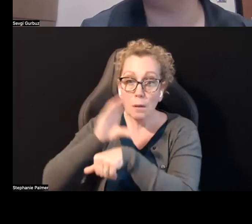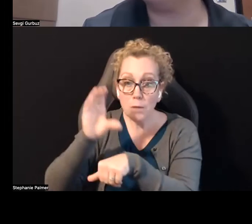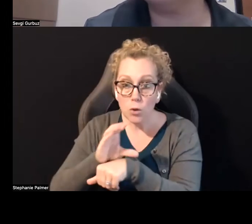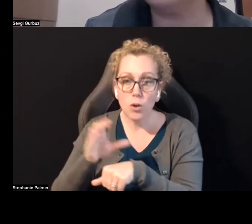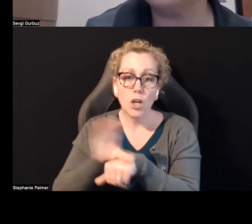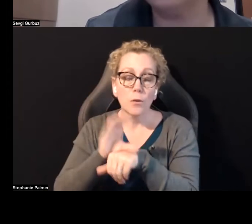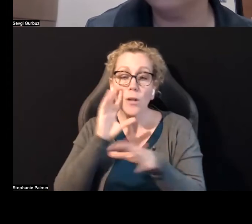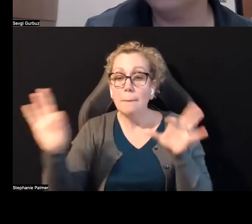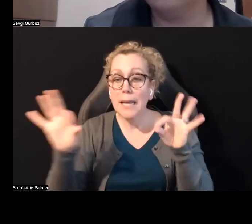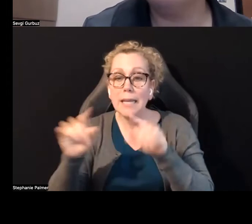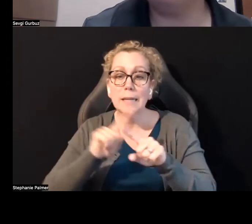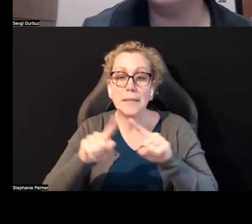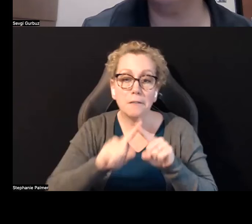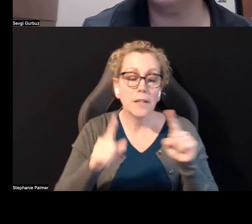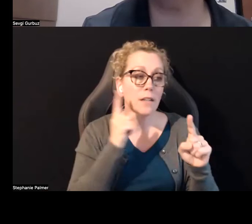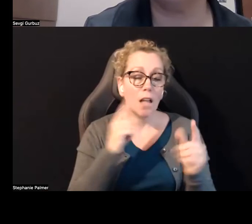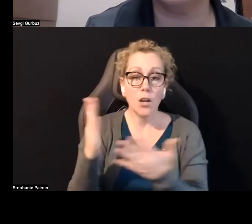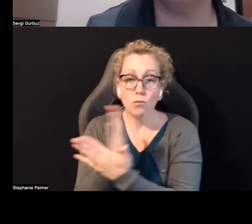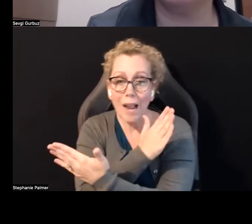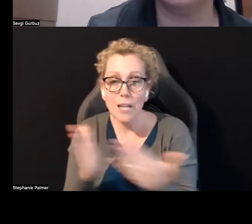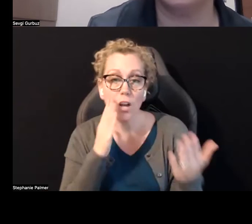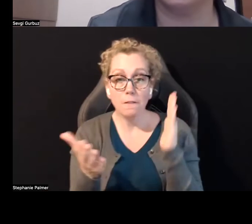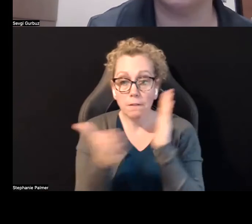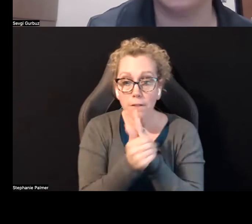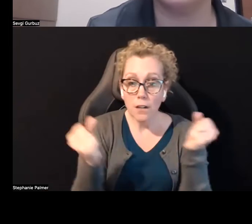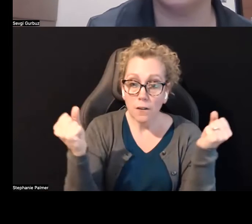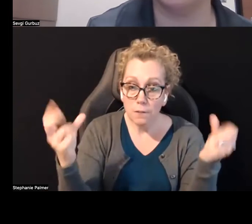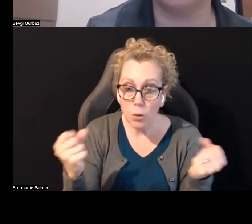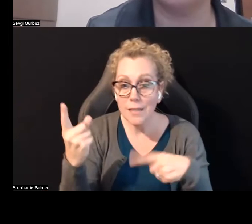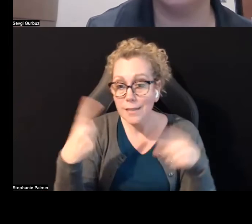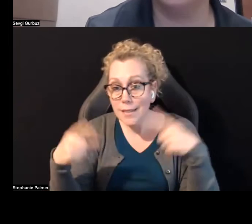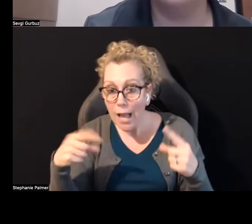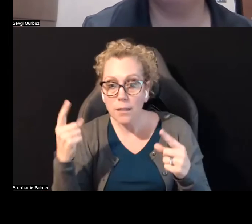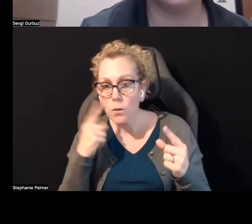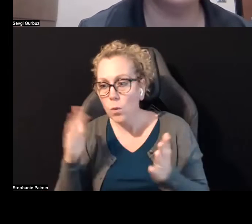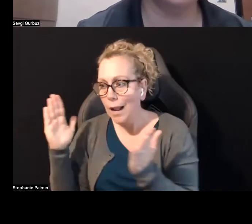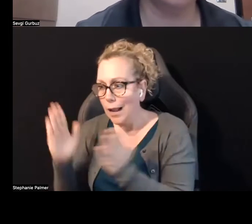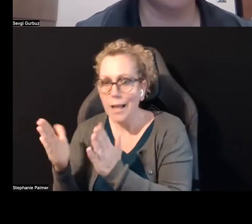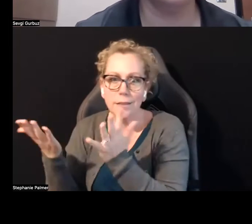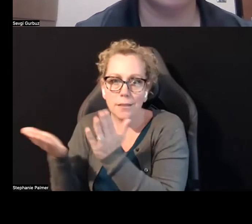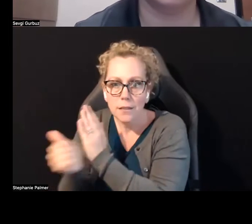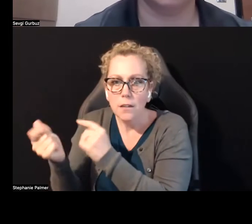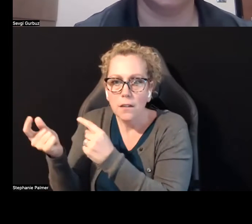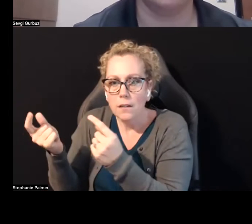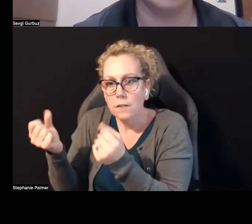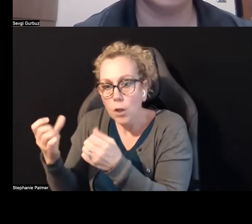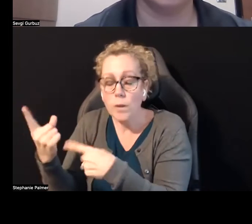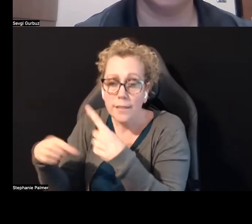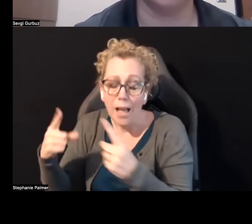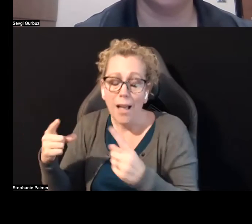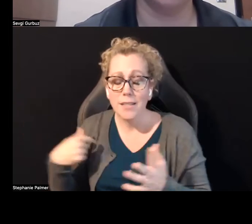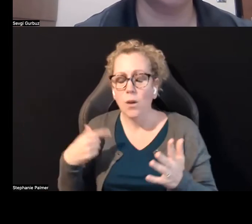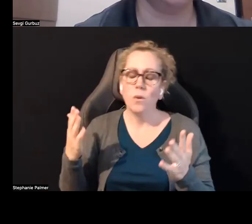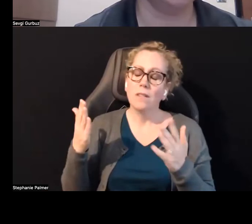picks different models? These are all kind of open questions that we have to think about. But I think the one question that